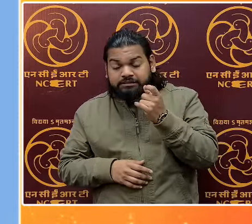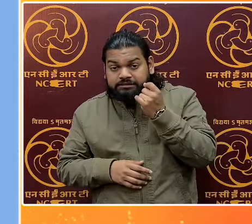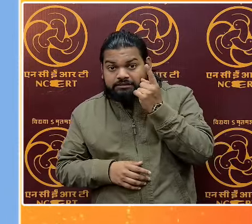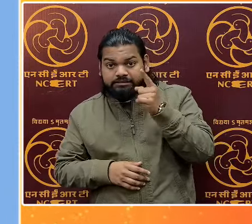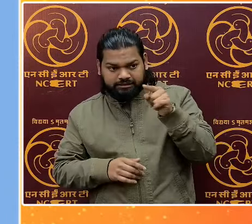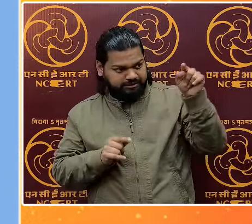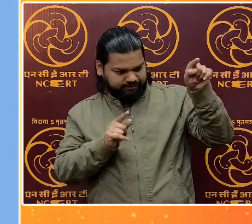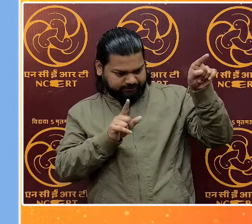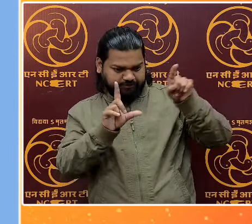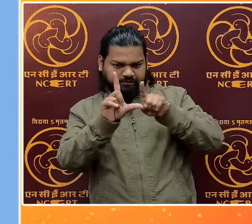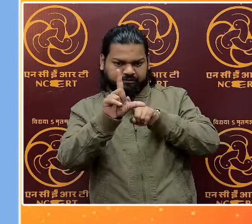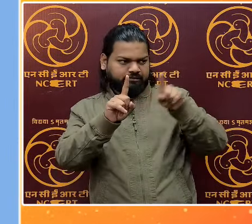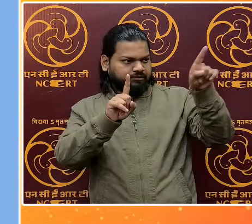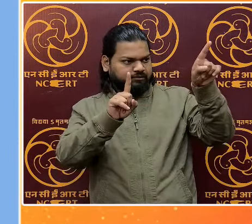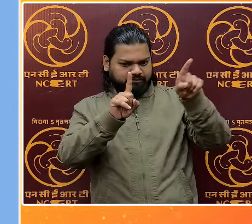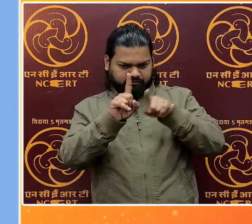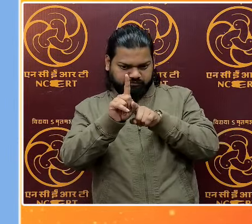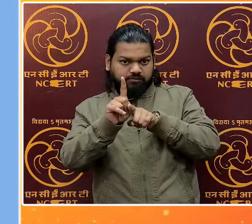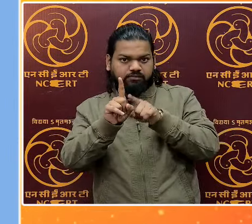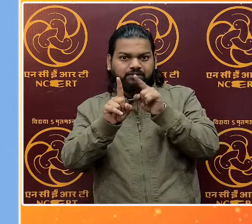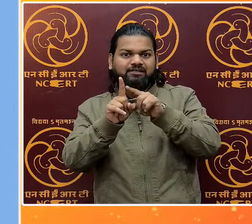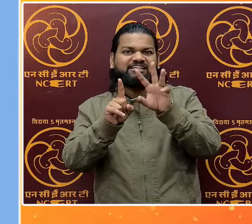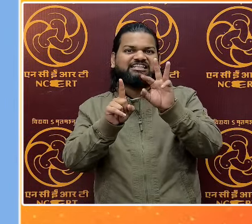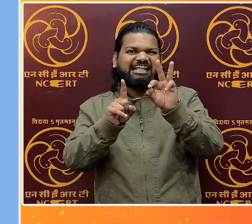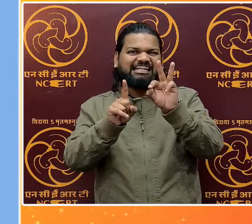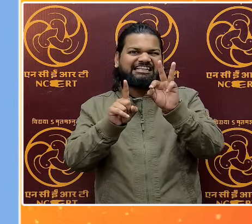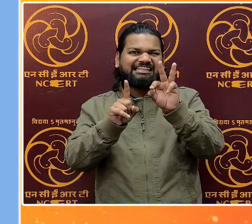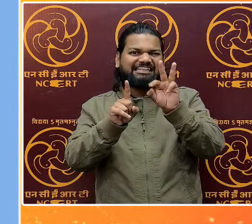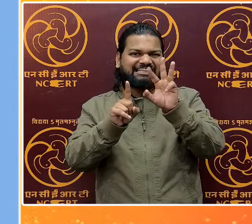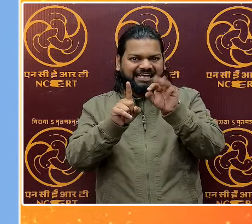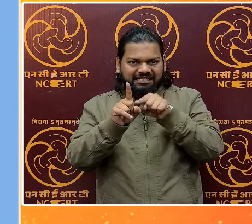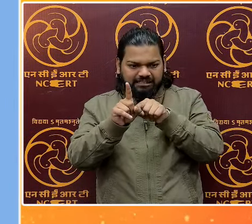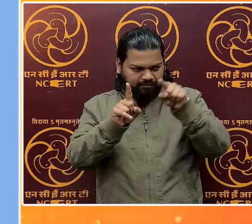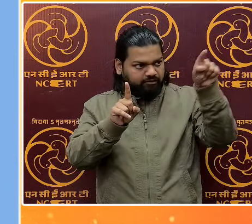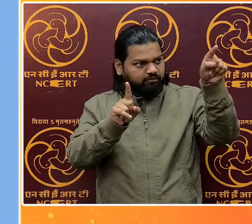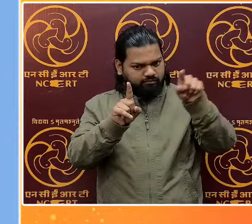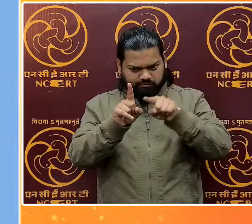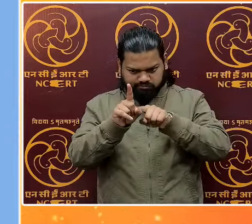that is 30 degree which is getting formed here, okay,